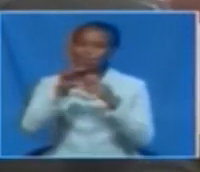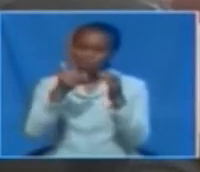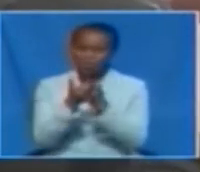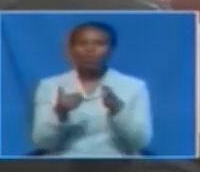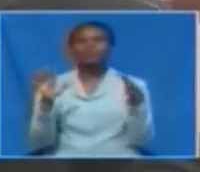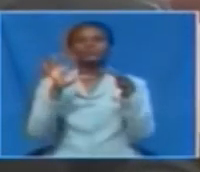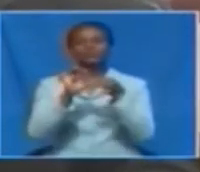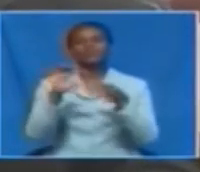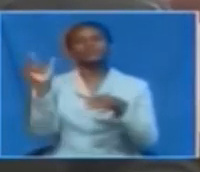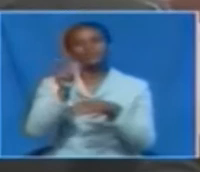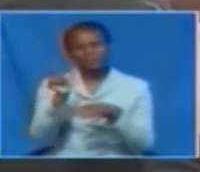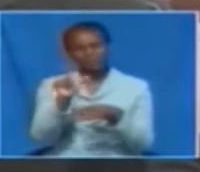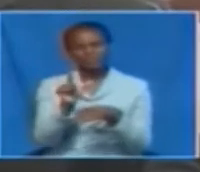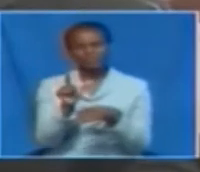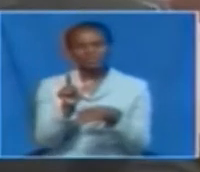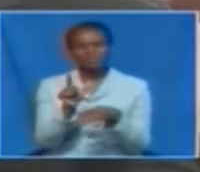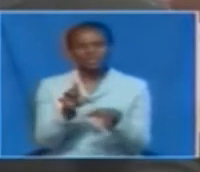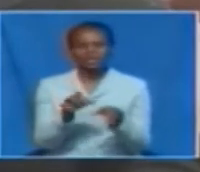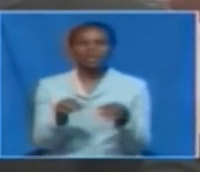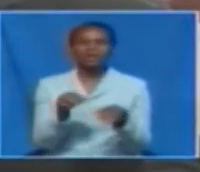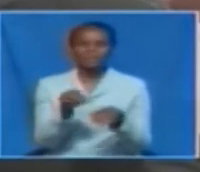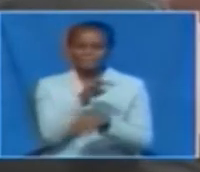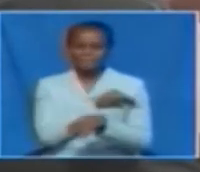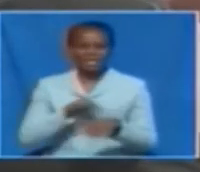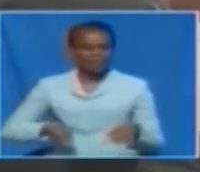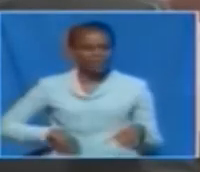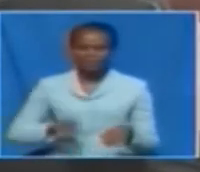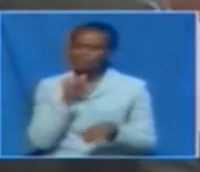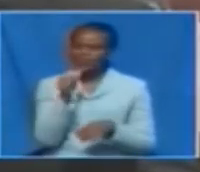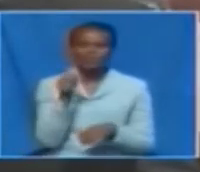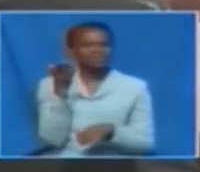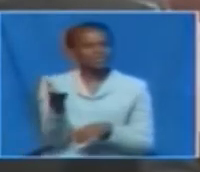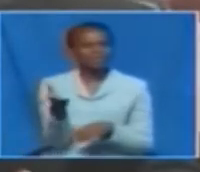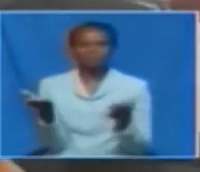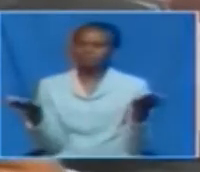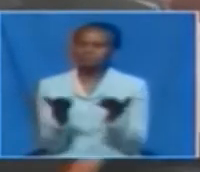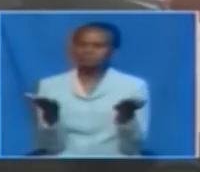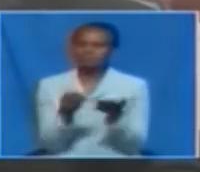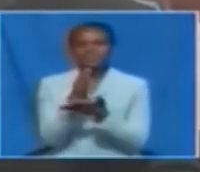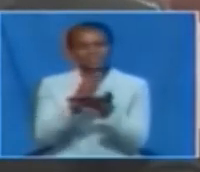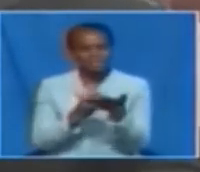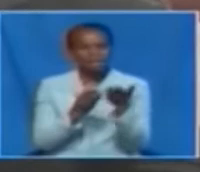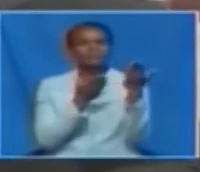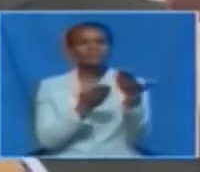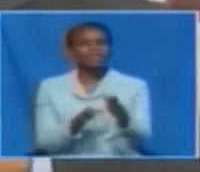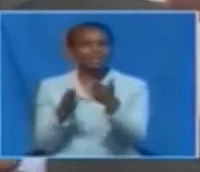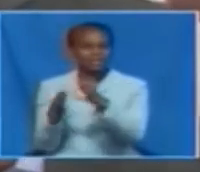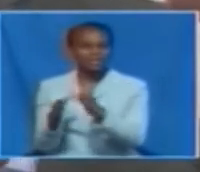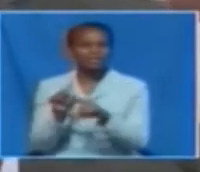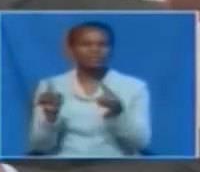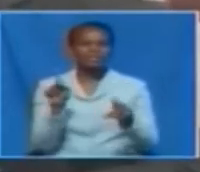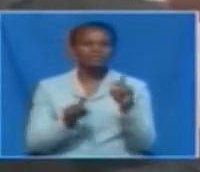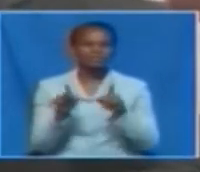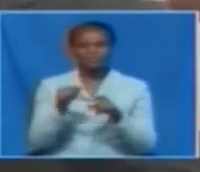joined MMD along the way. The founding members, most of them are not even there. I didn't find them. Some of them are dead. So those who are saying they are